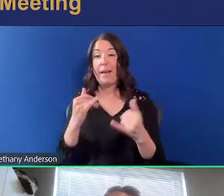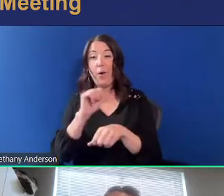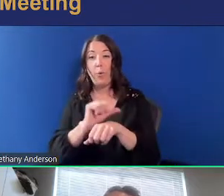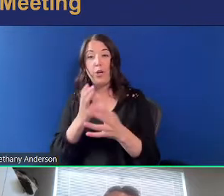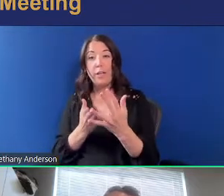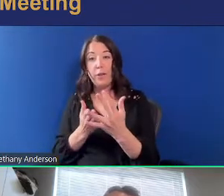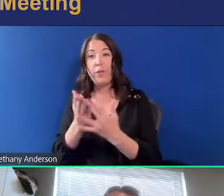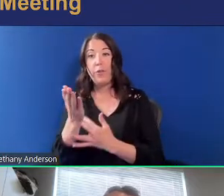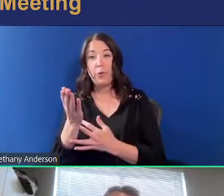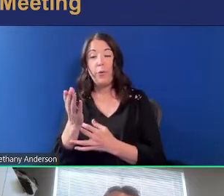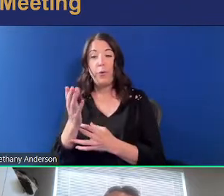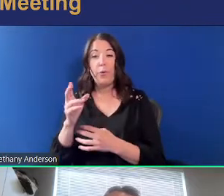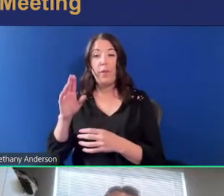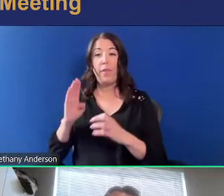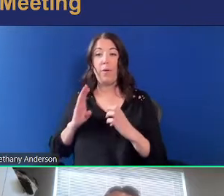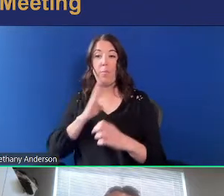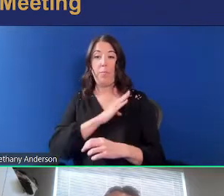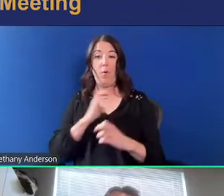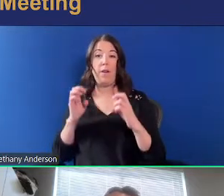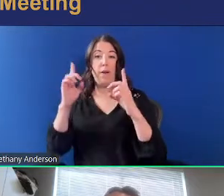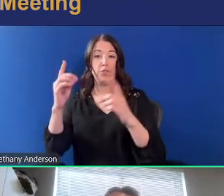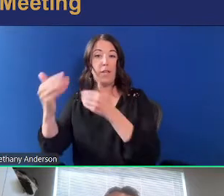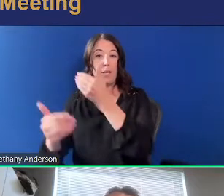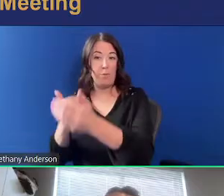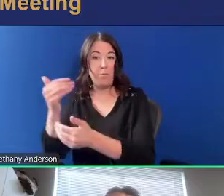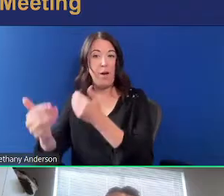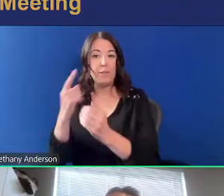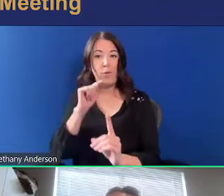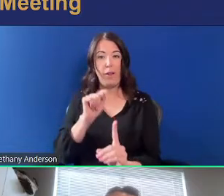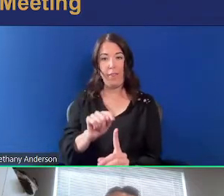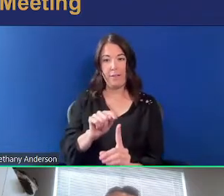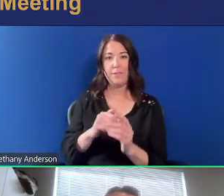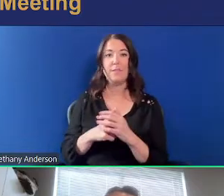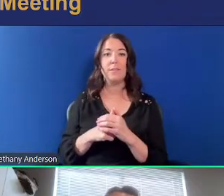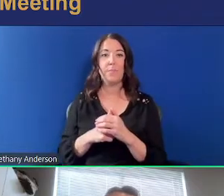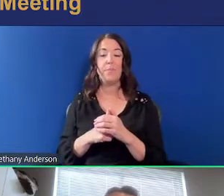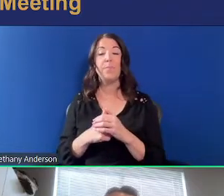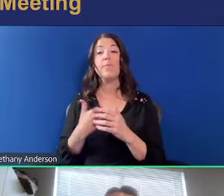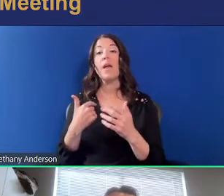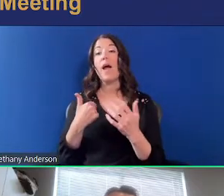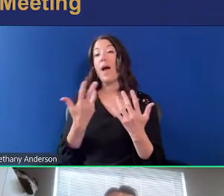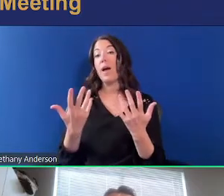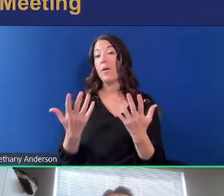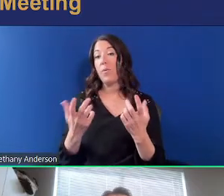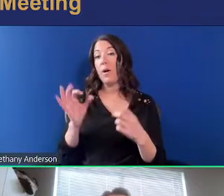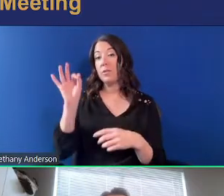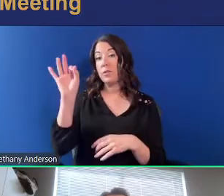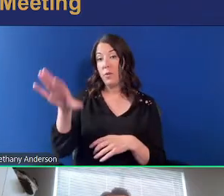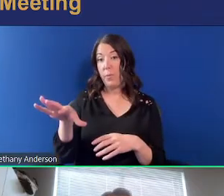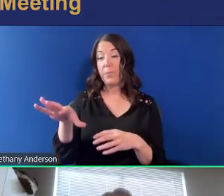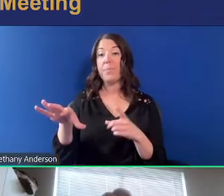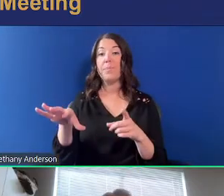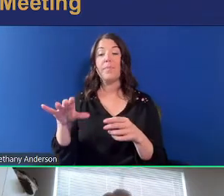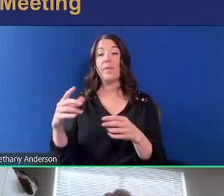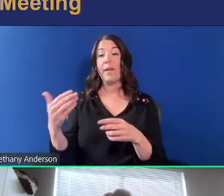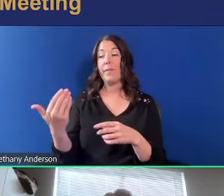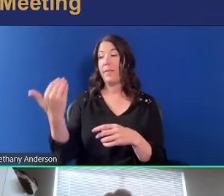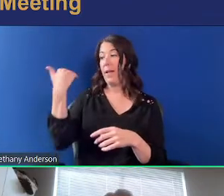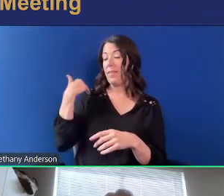Board of Education's process for doing this as well. I want to note that in the last standing